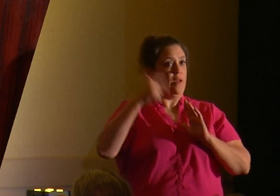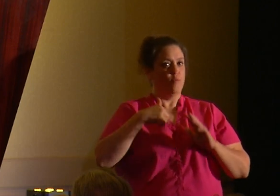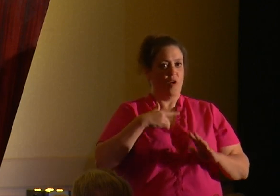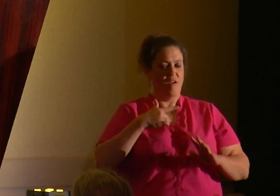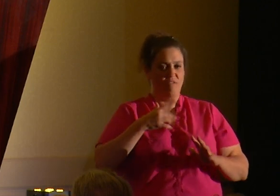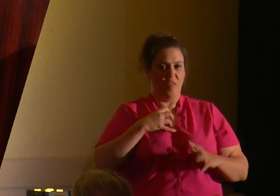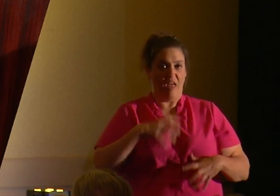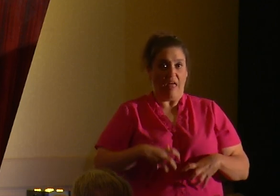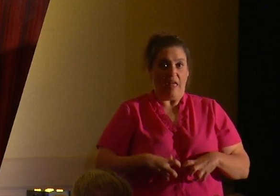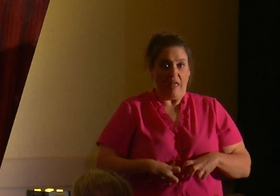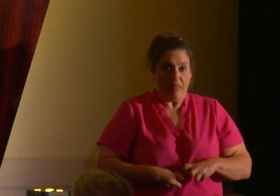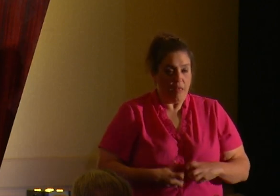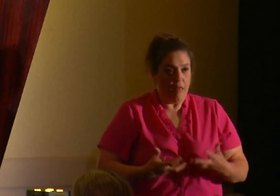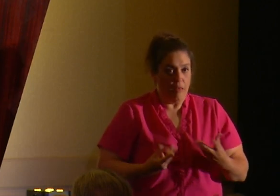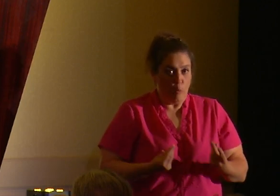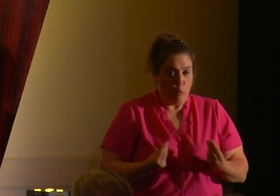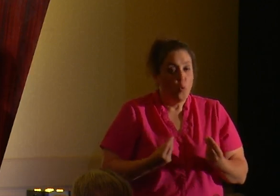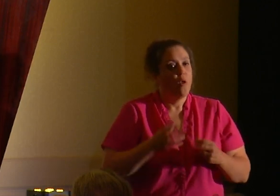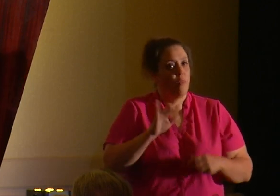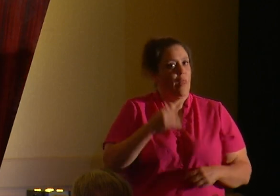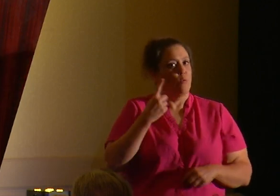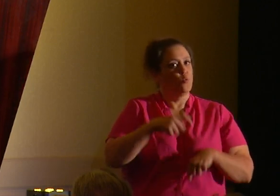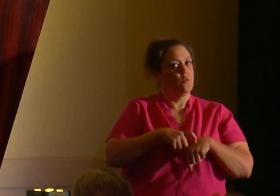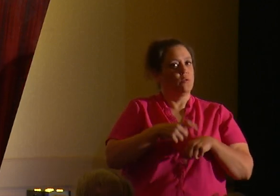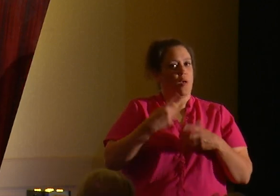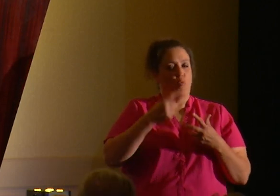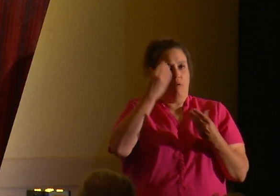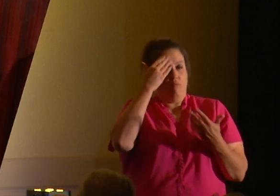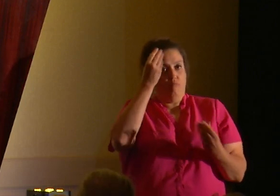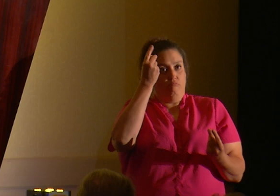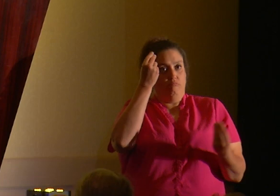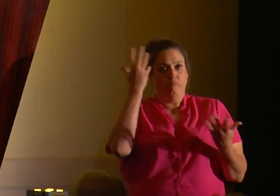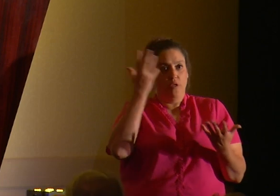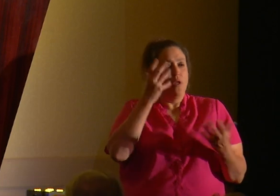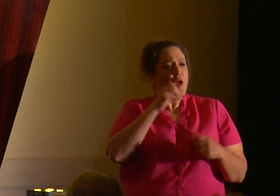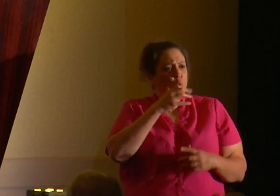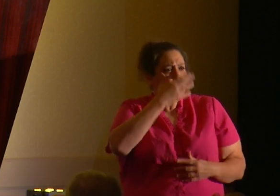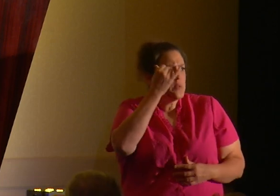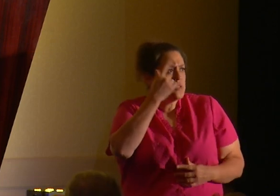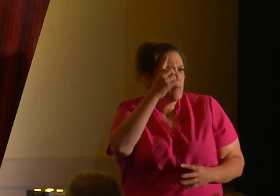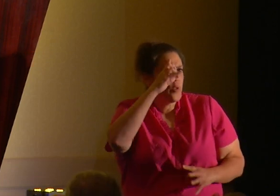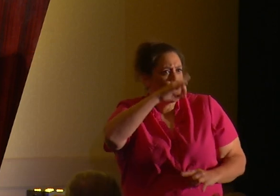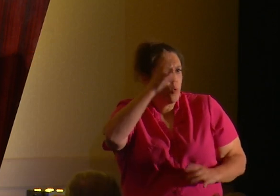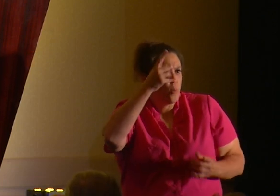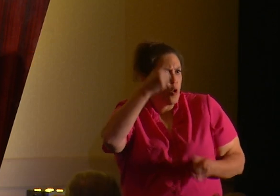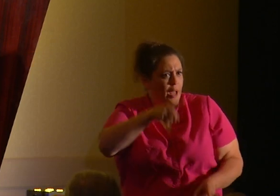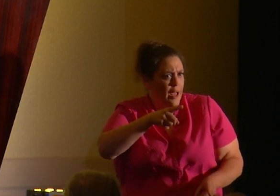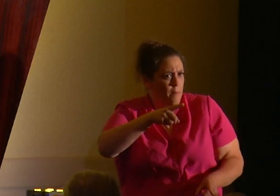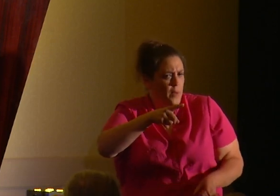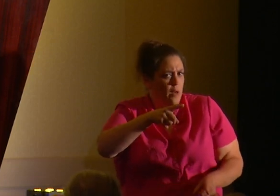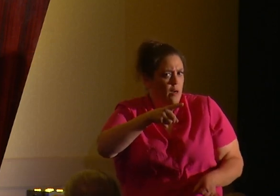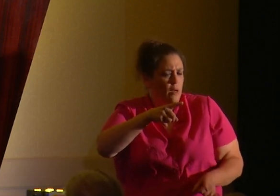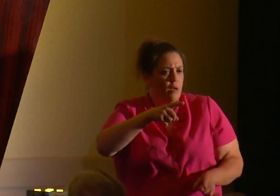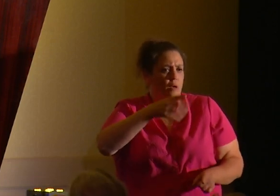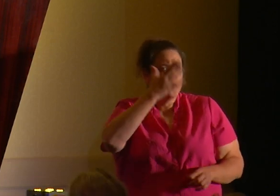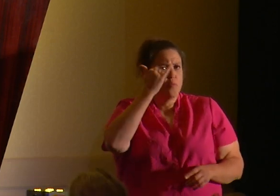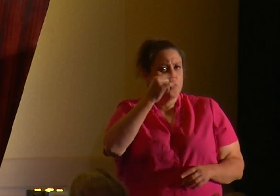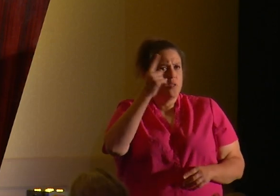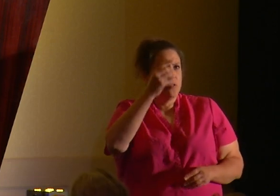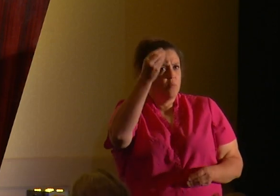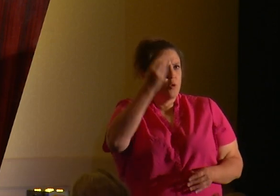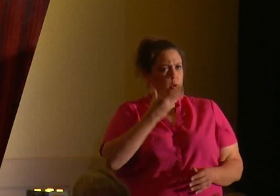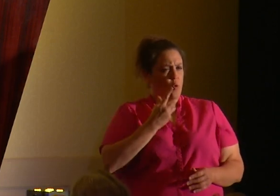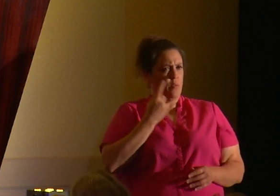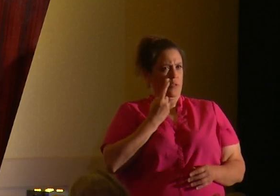life, and I was one of them. And this knot wasn't caused because I saw something horrible or something horrible happened. It's because somebody said something to me, and my